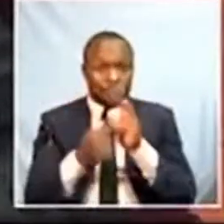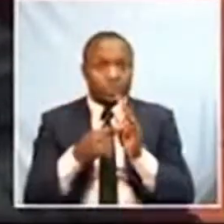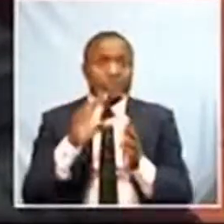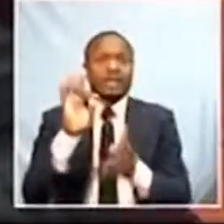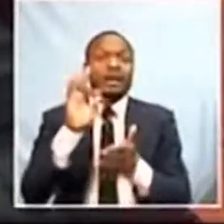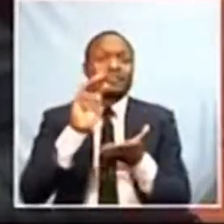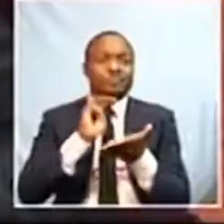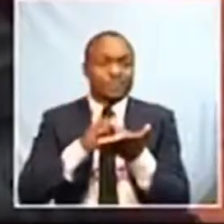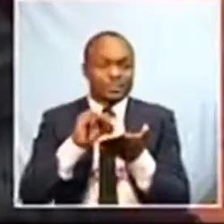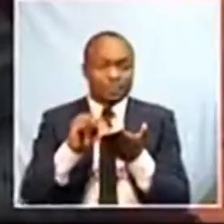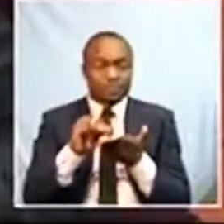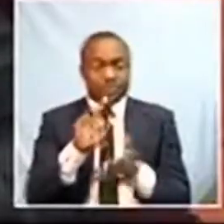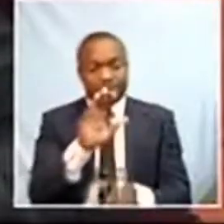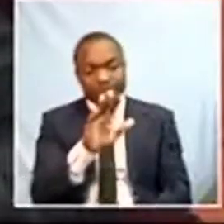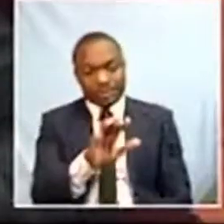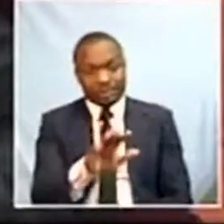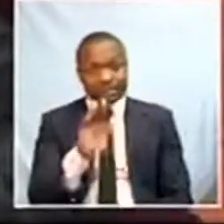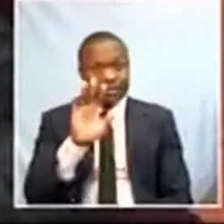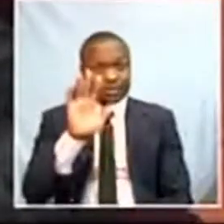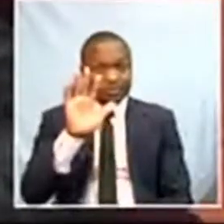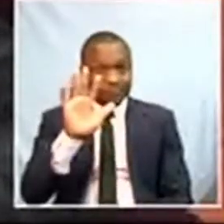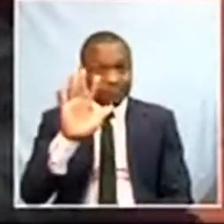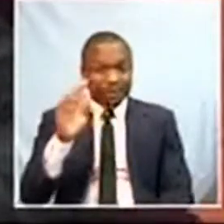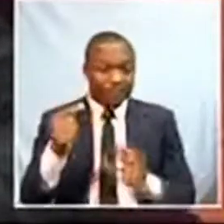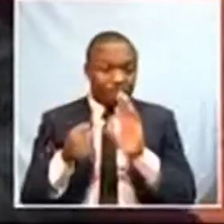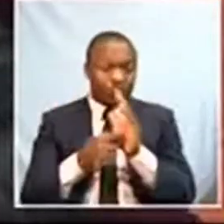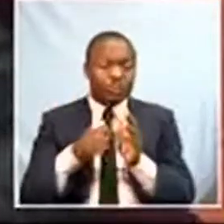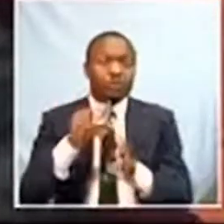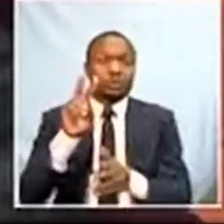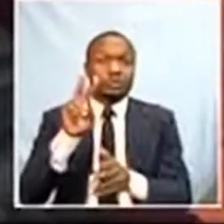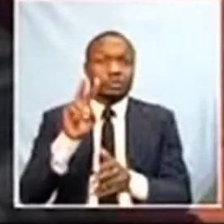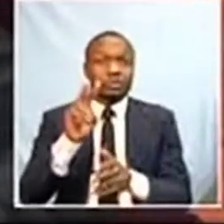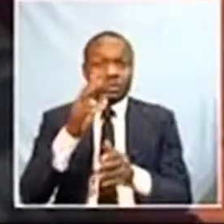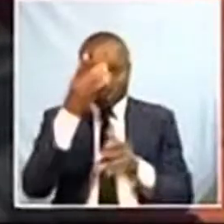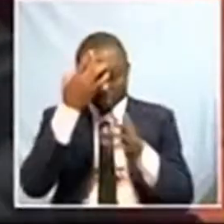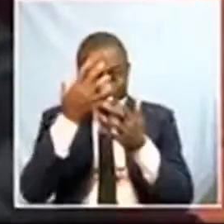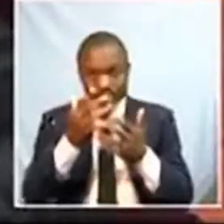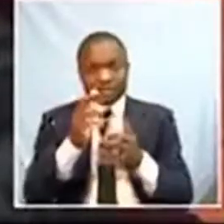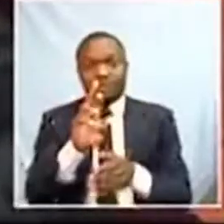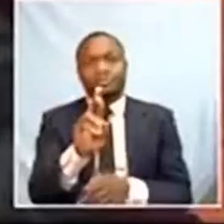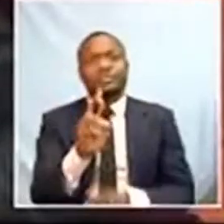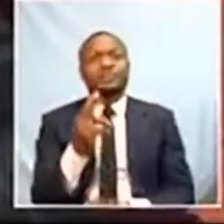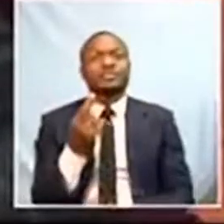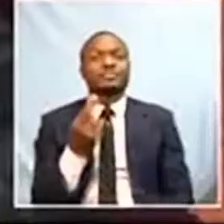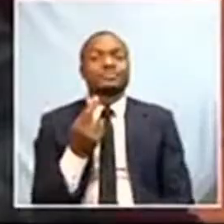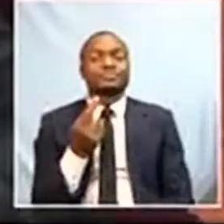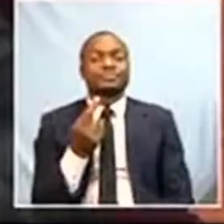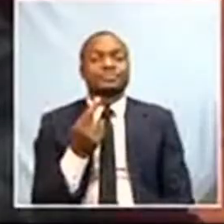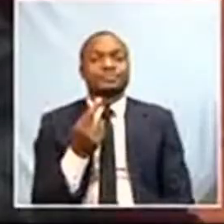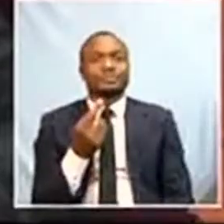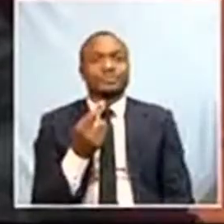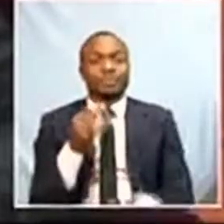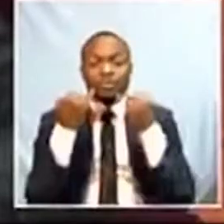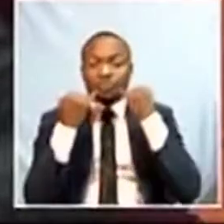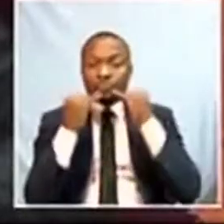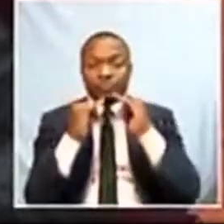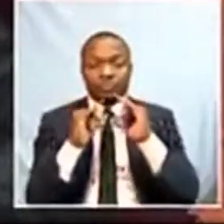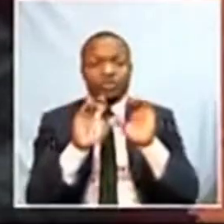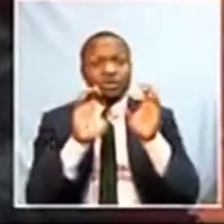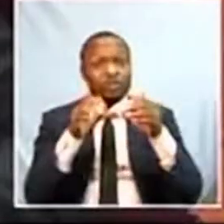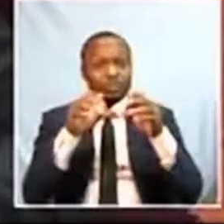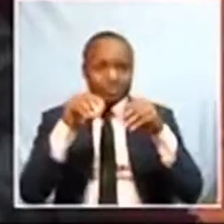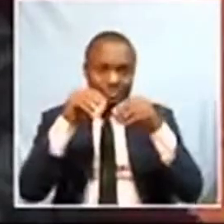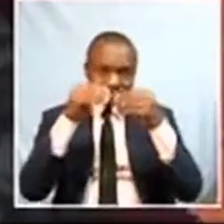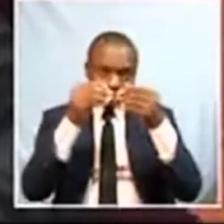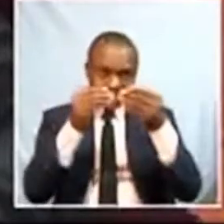there, and 5.2 was the expected recovery. So that's the information that the committee would